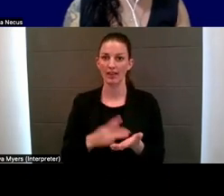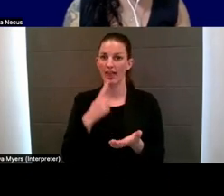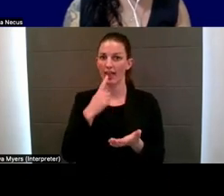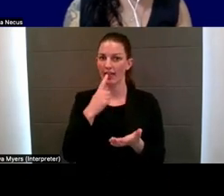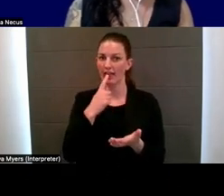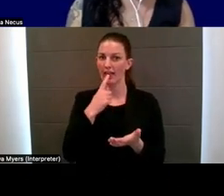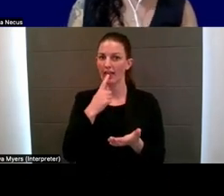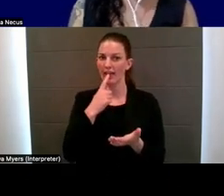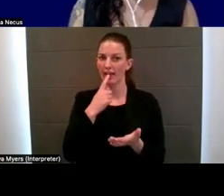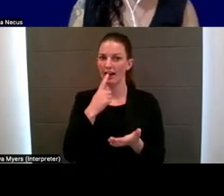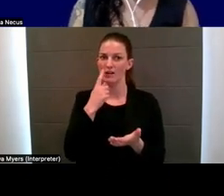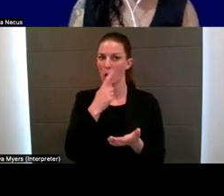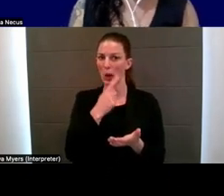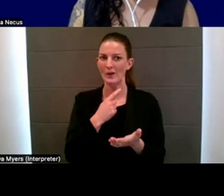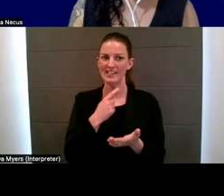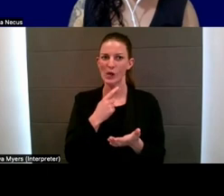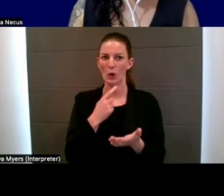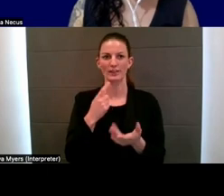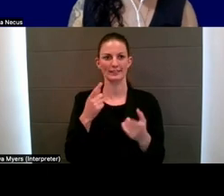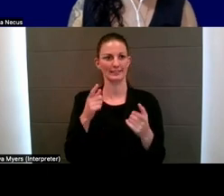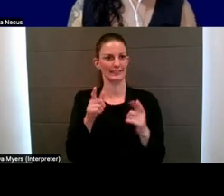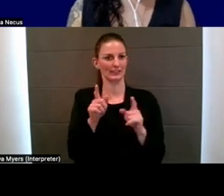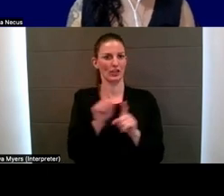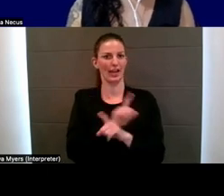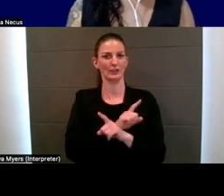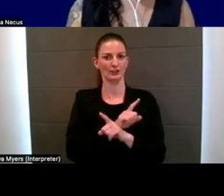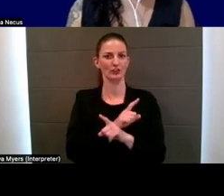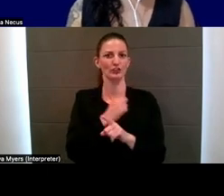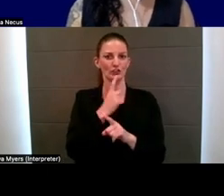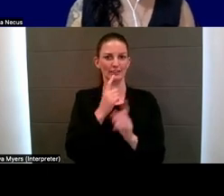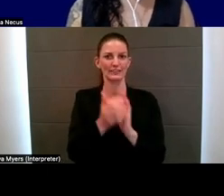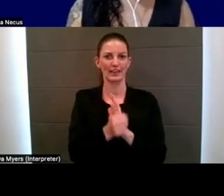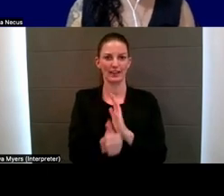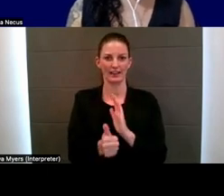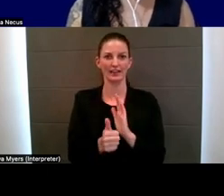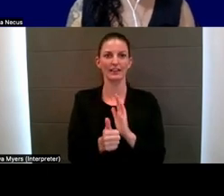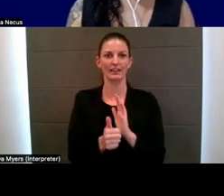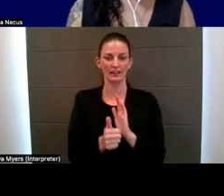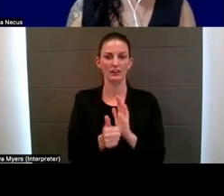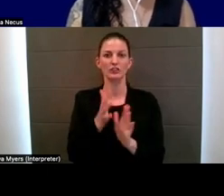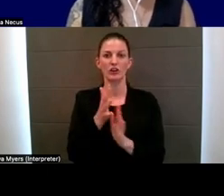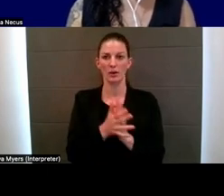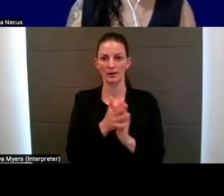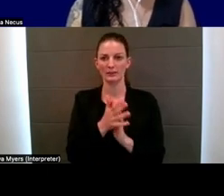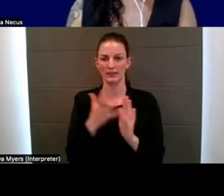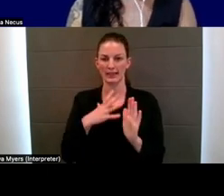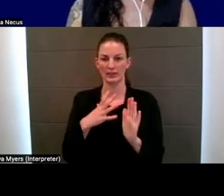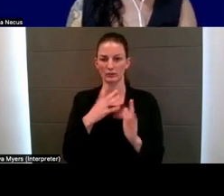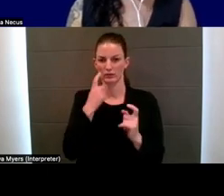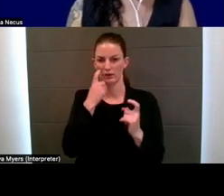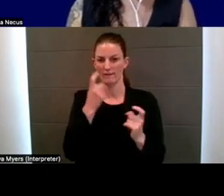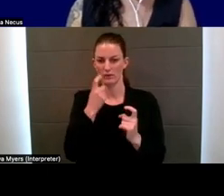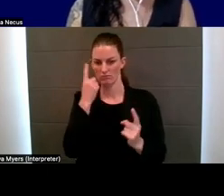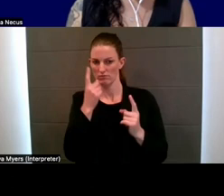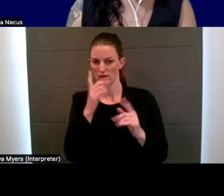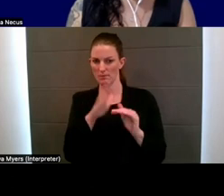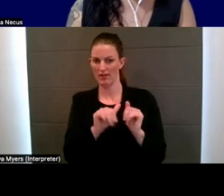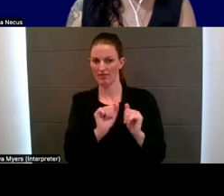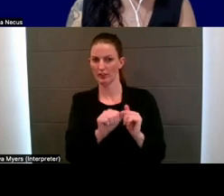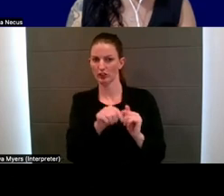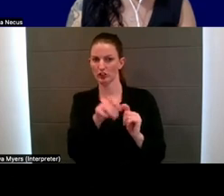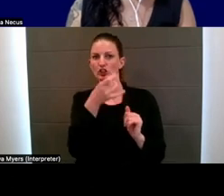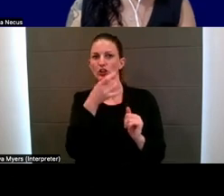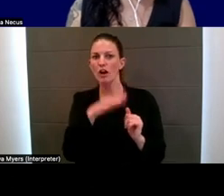change. And this is the key with children when considering when we should be starting solids. It's not really the